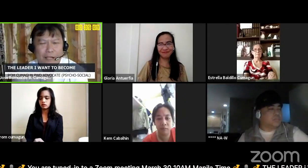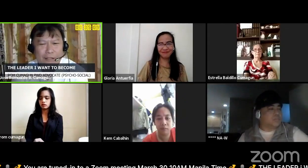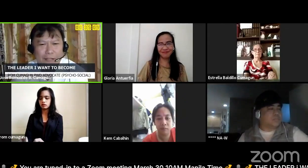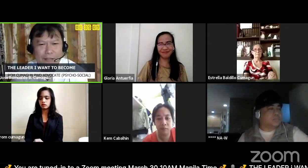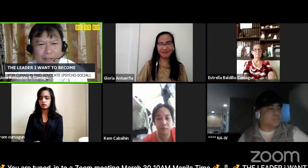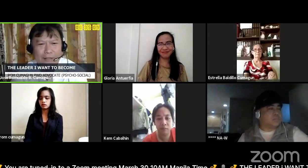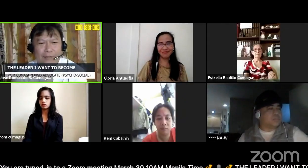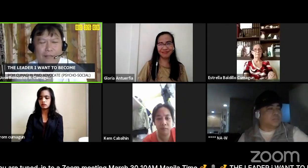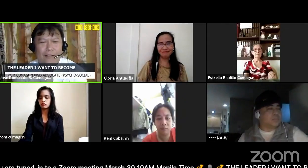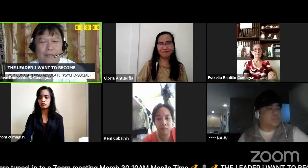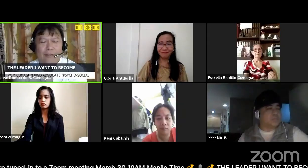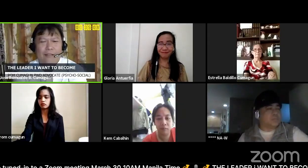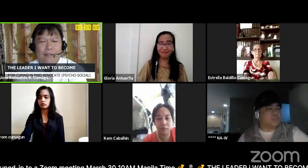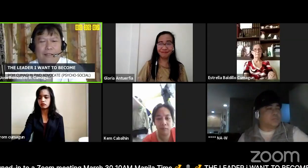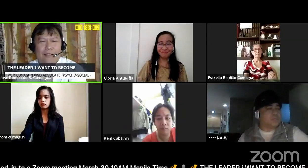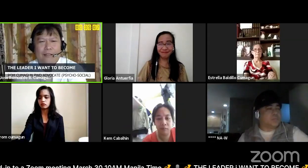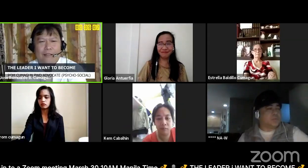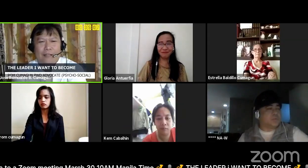for the entire year.